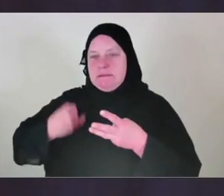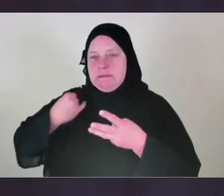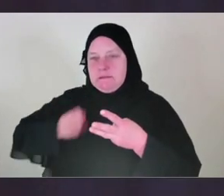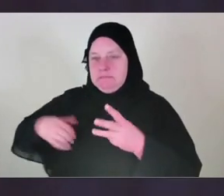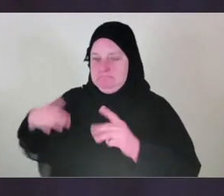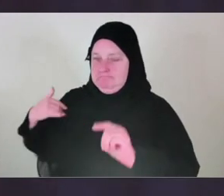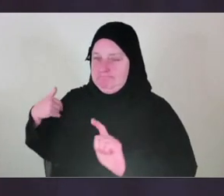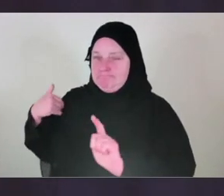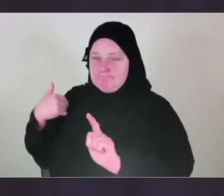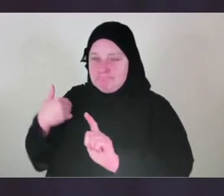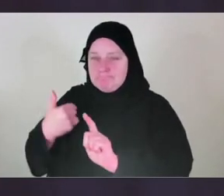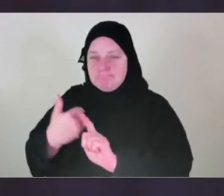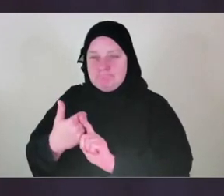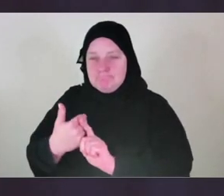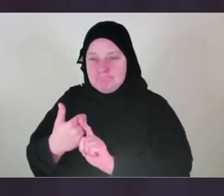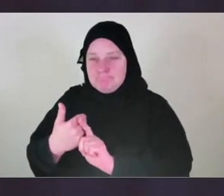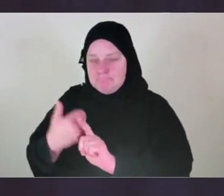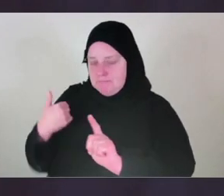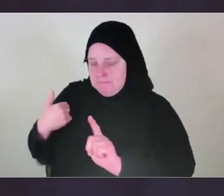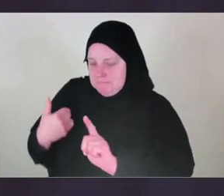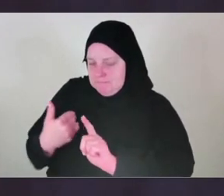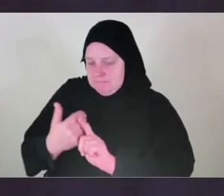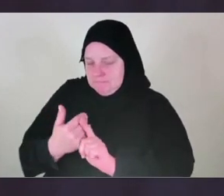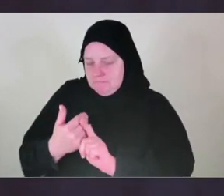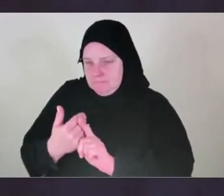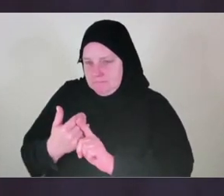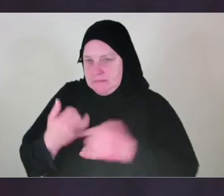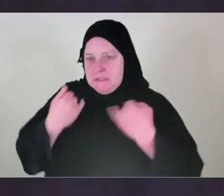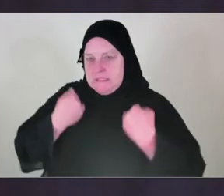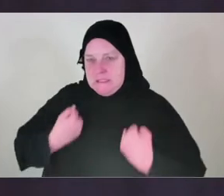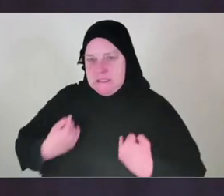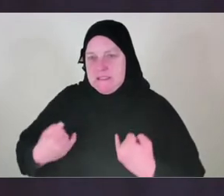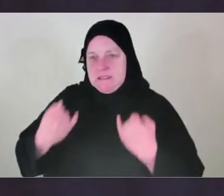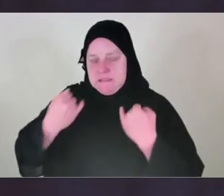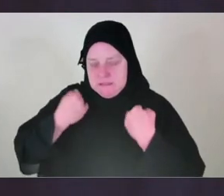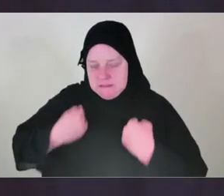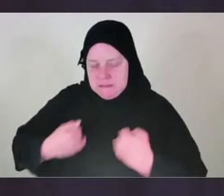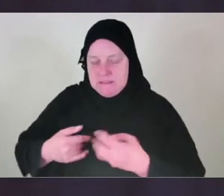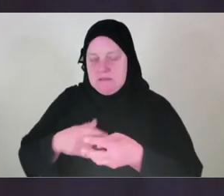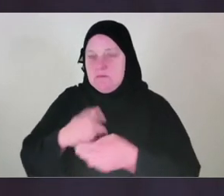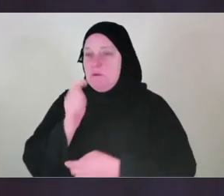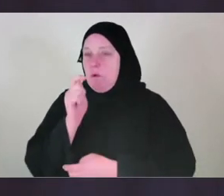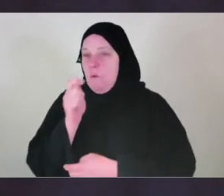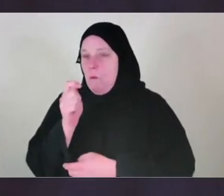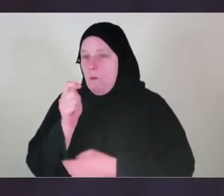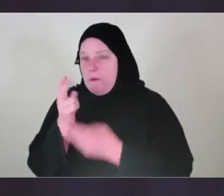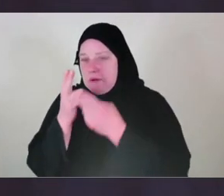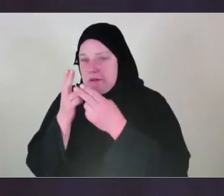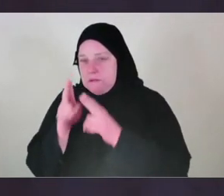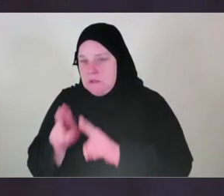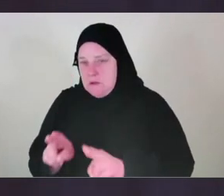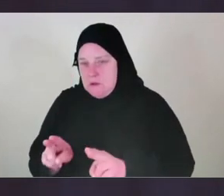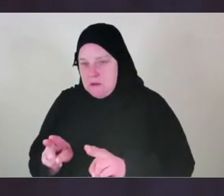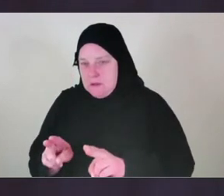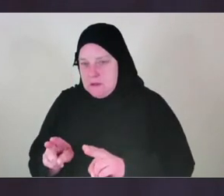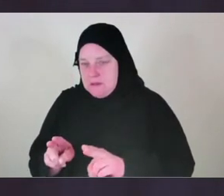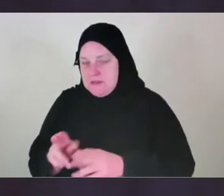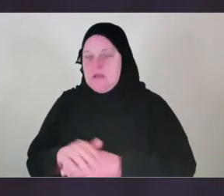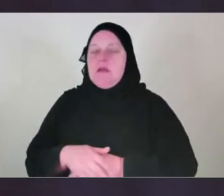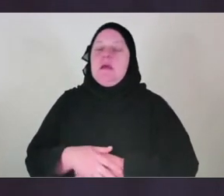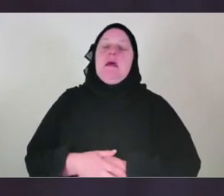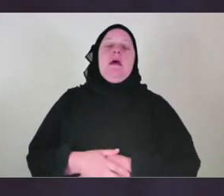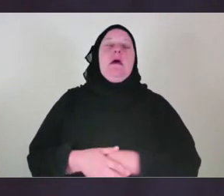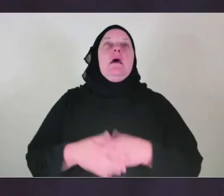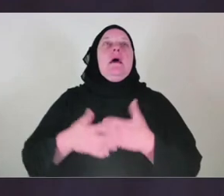And then he said on his deathbed, and you'll see this, a lot of tyrants say this when they die, things where they show regret, but it's too